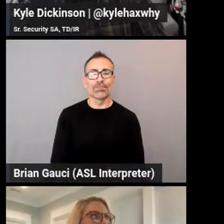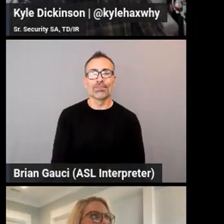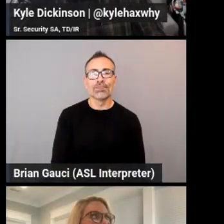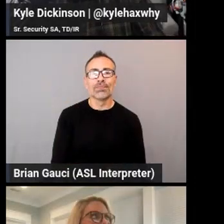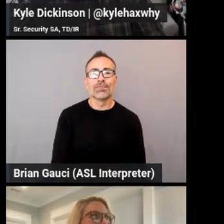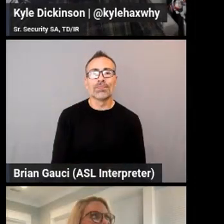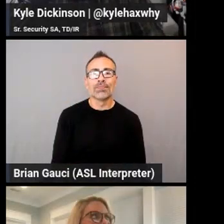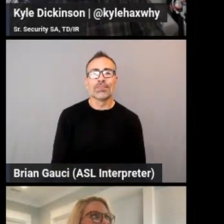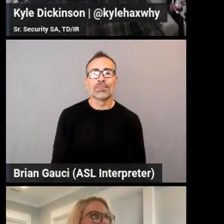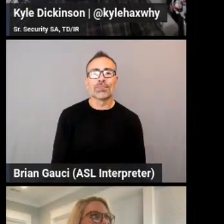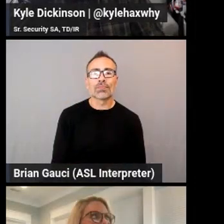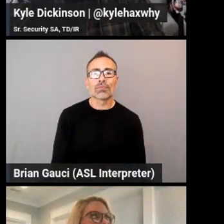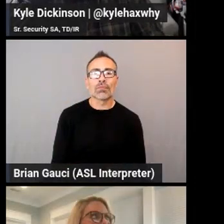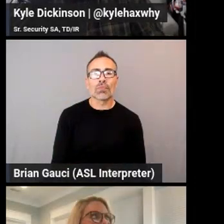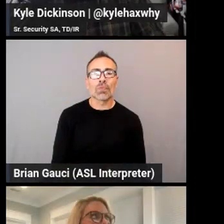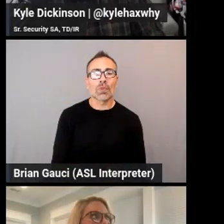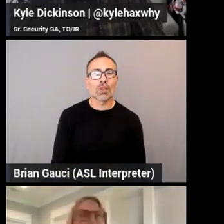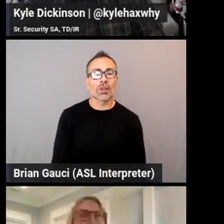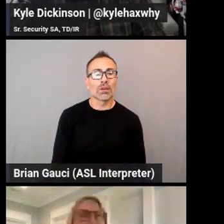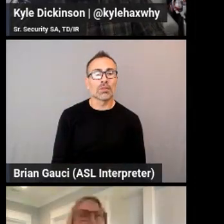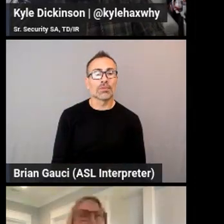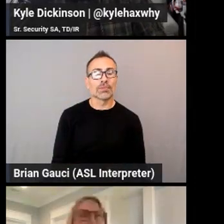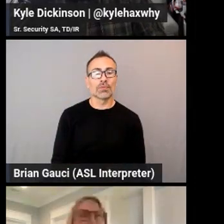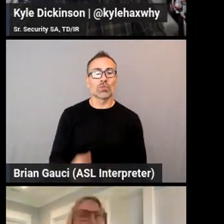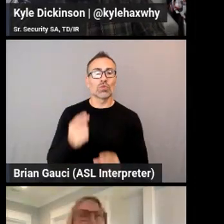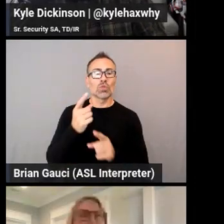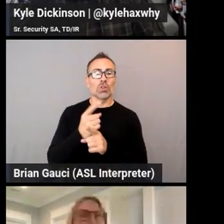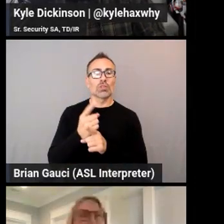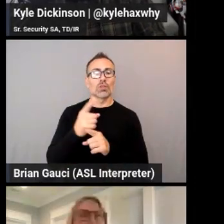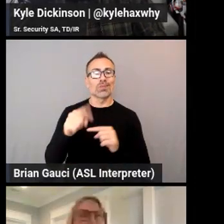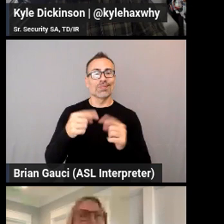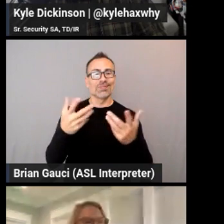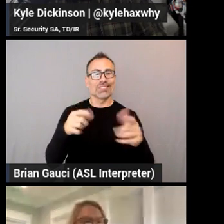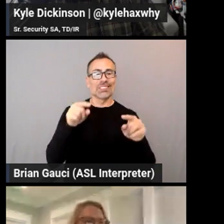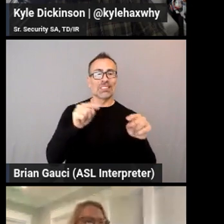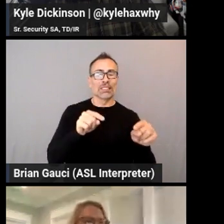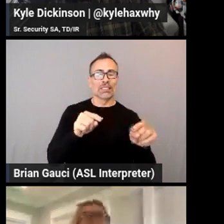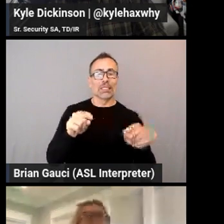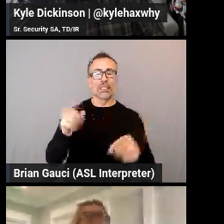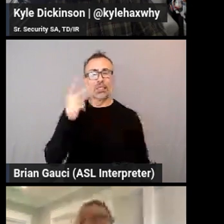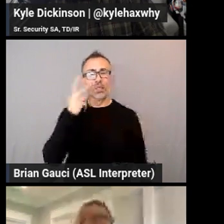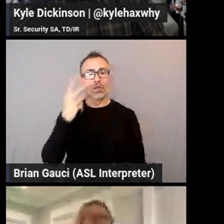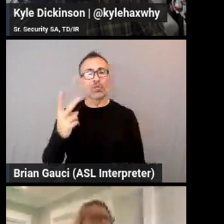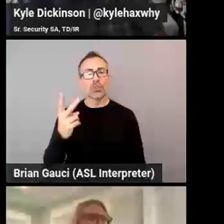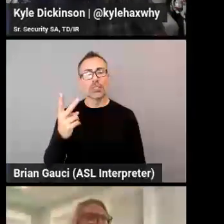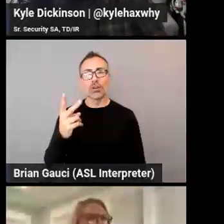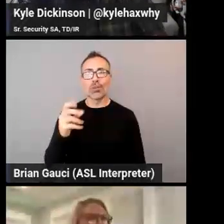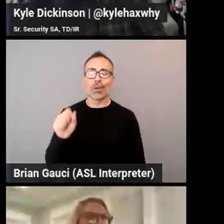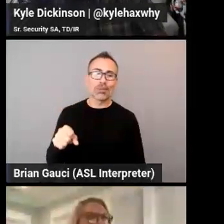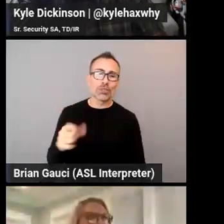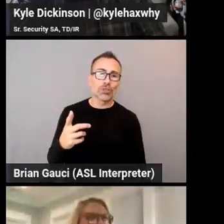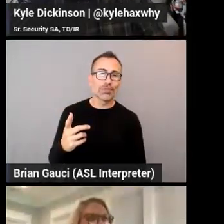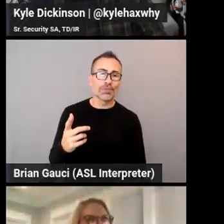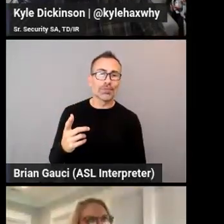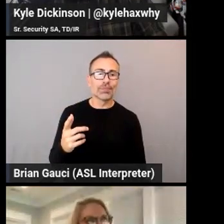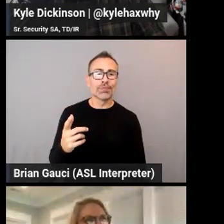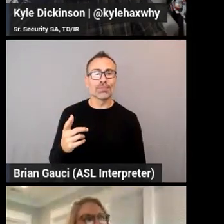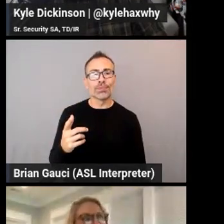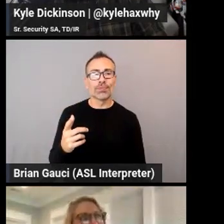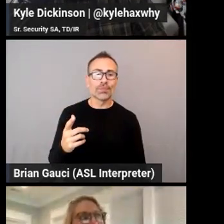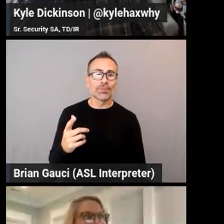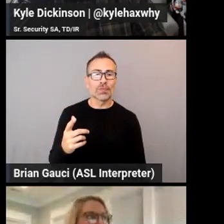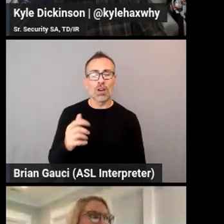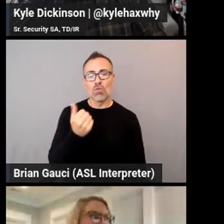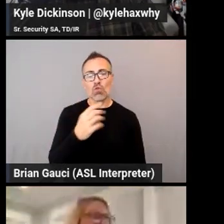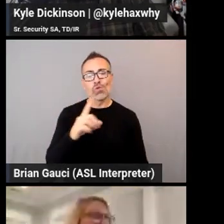And so also, once we go from here, you'll see that you'll be able to pivot between a few different